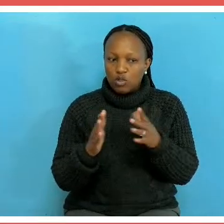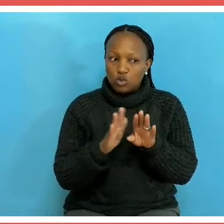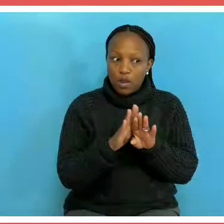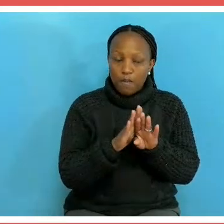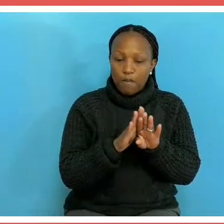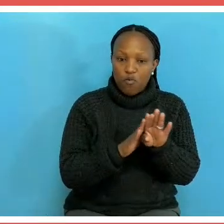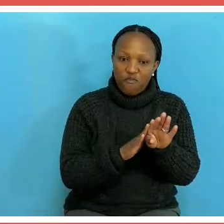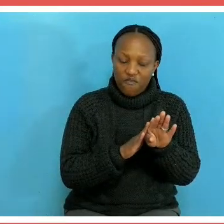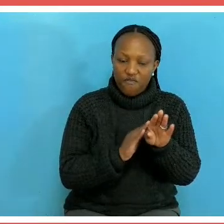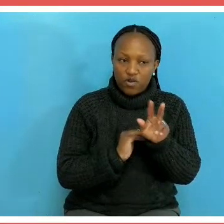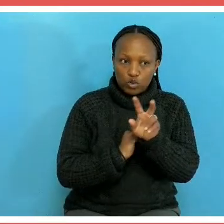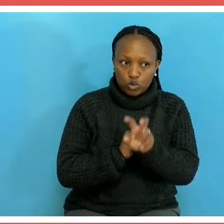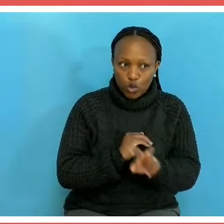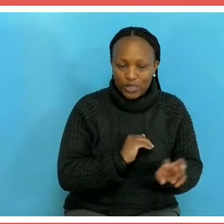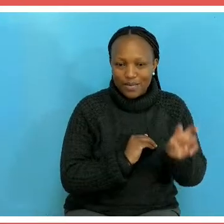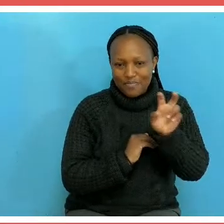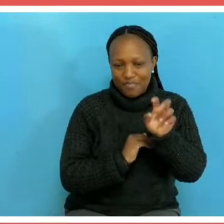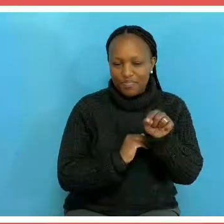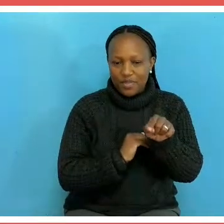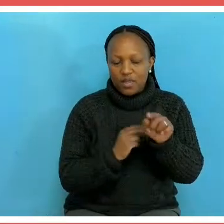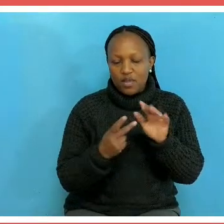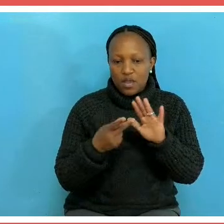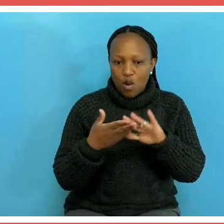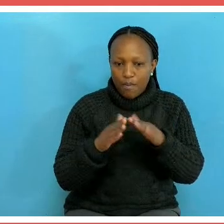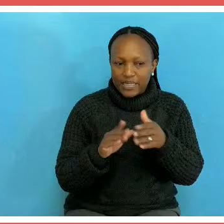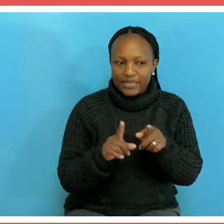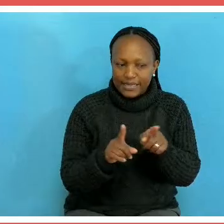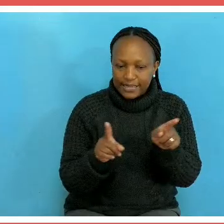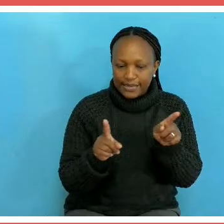tourist amenities within the community.